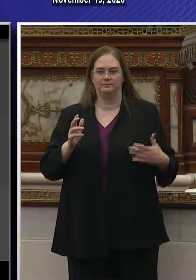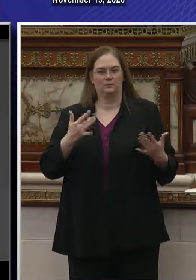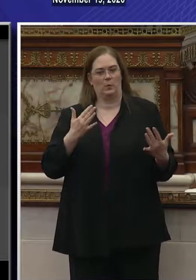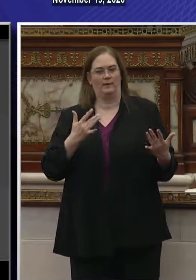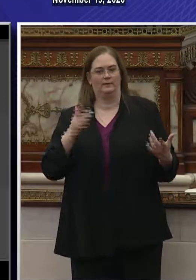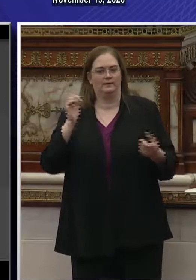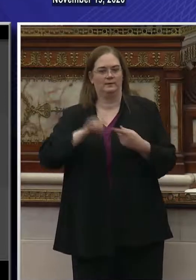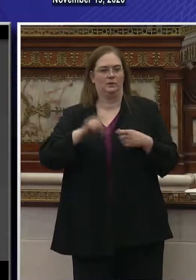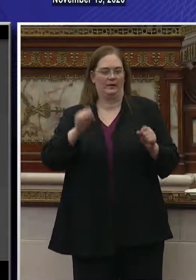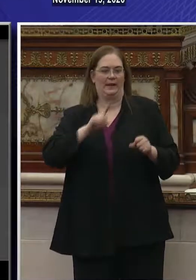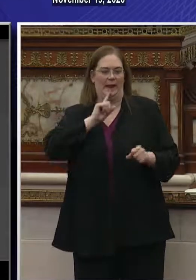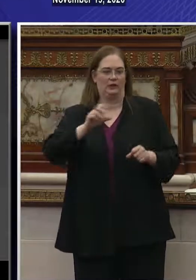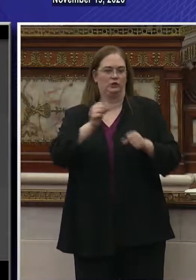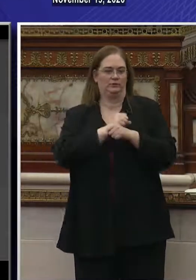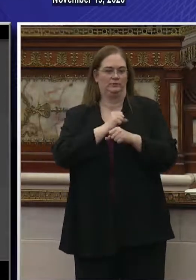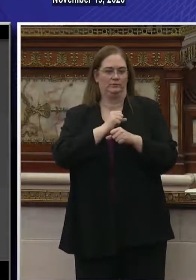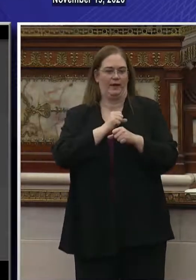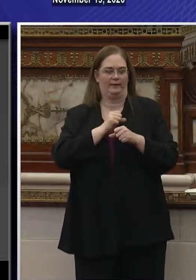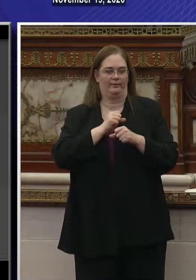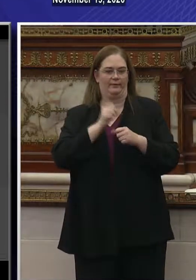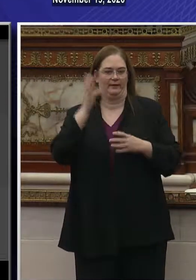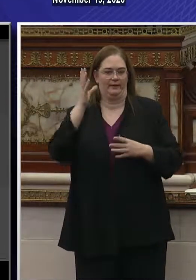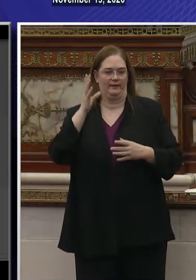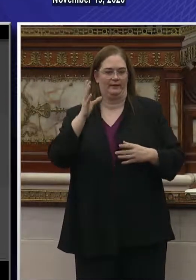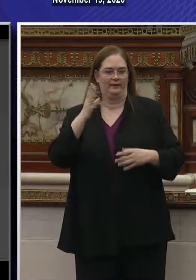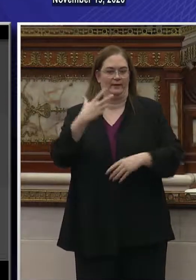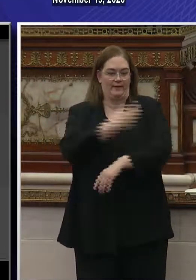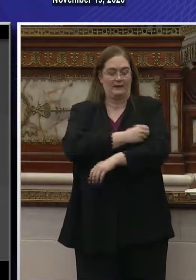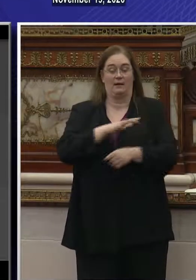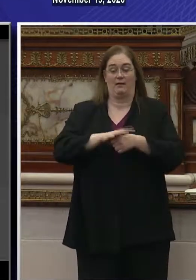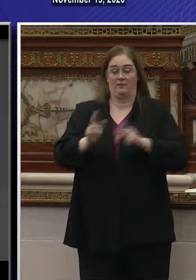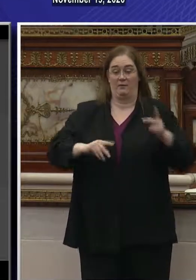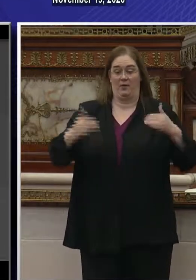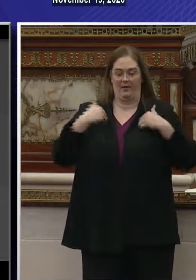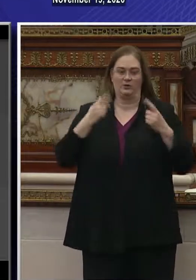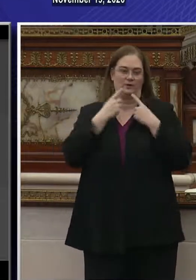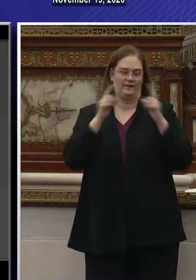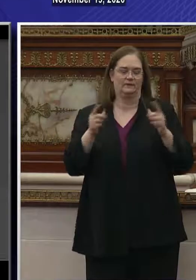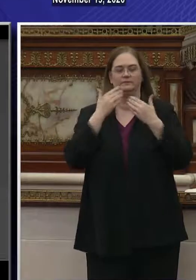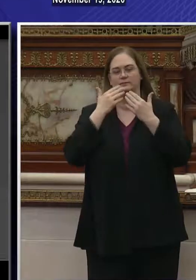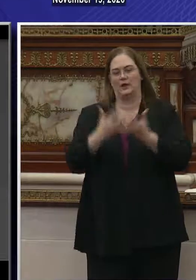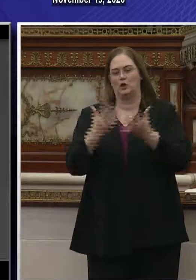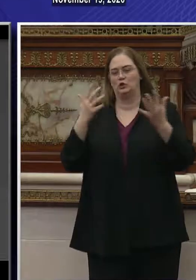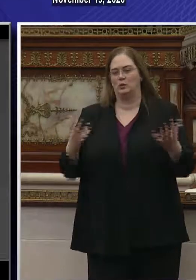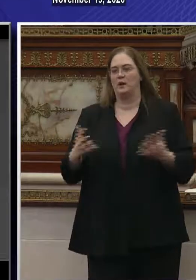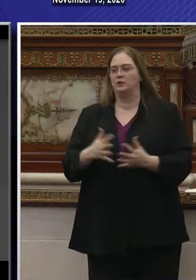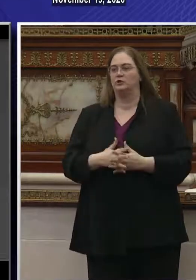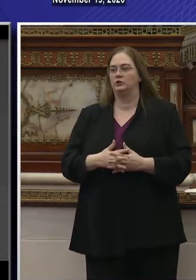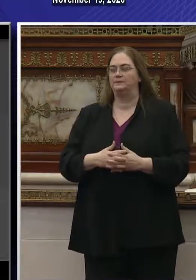wait until we can actually get the vaccine and that enough people have it so that it's effective. So thank you so much